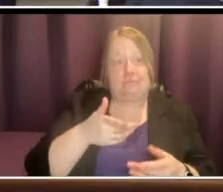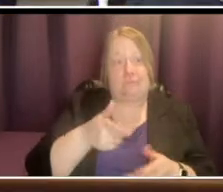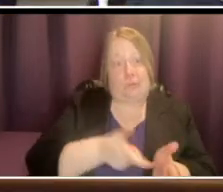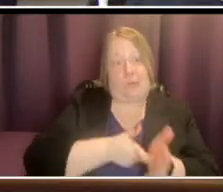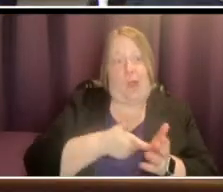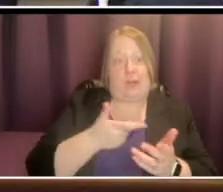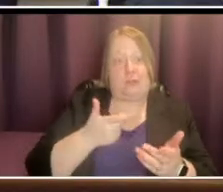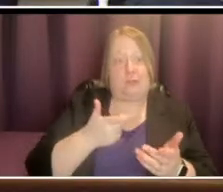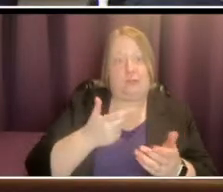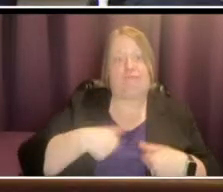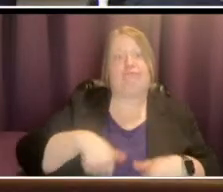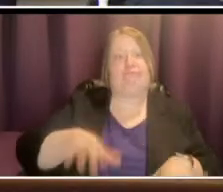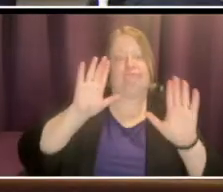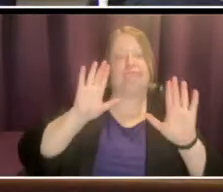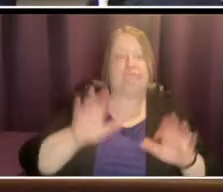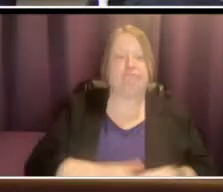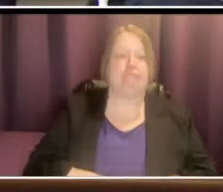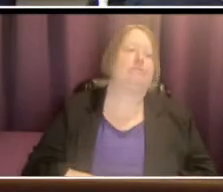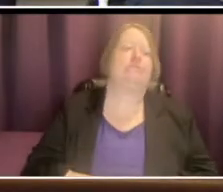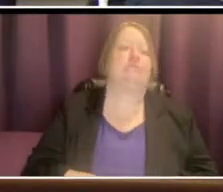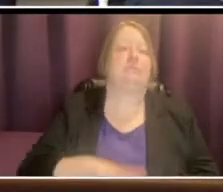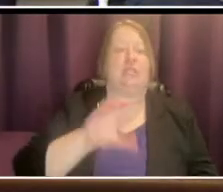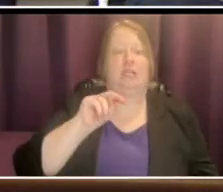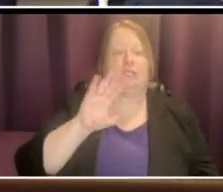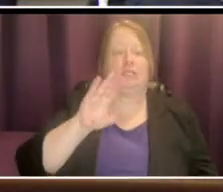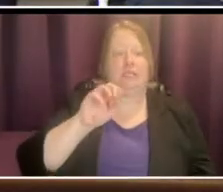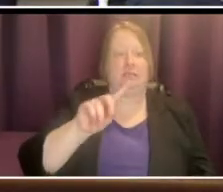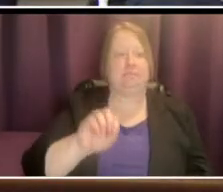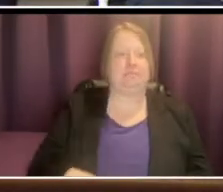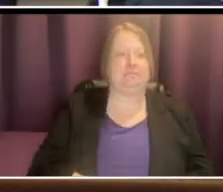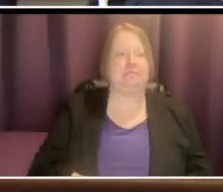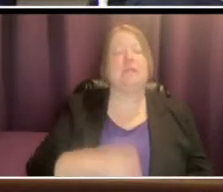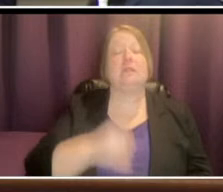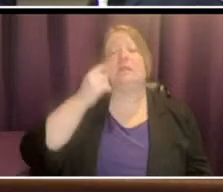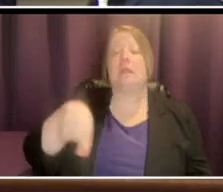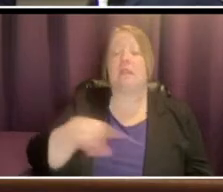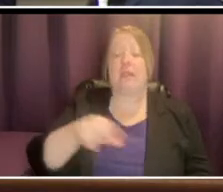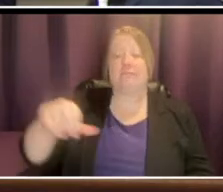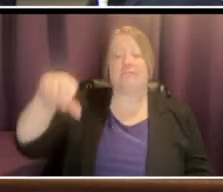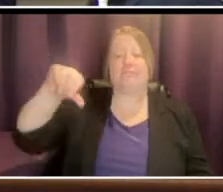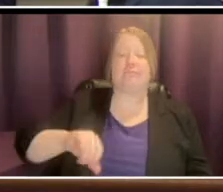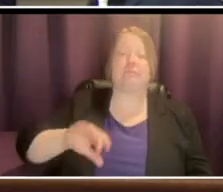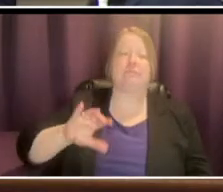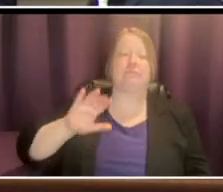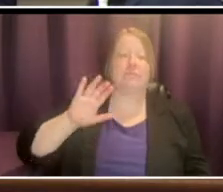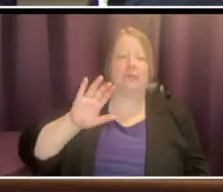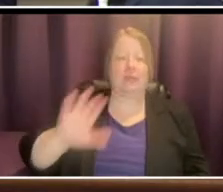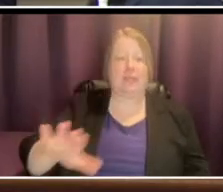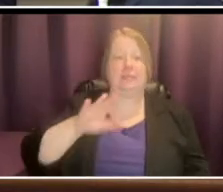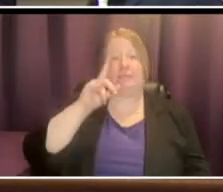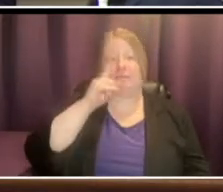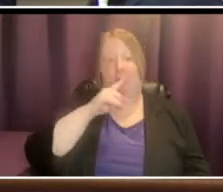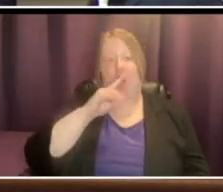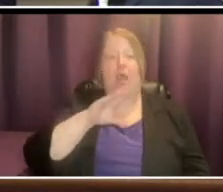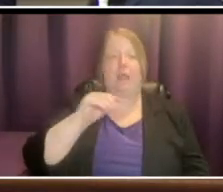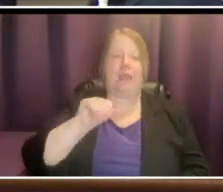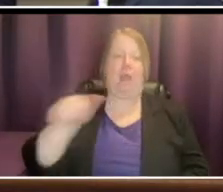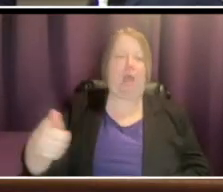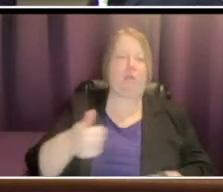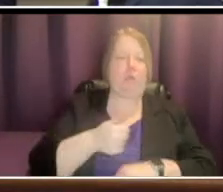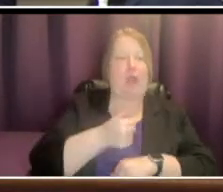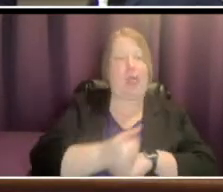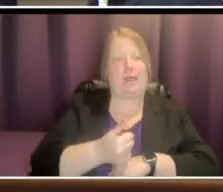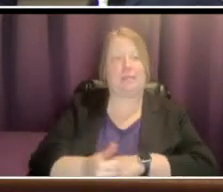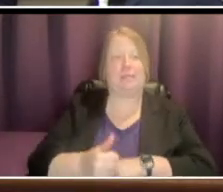only did the courts reject President Trump's fraud and other allegations, his Department of Justice appointees, including Bill Barr,